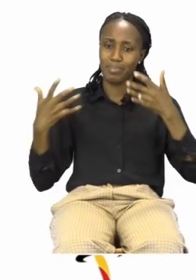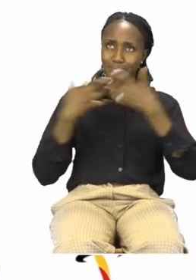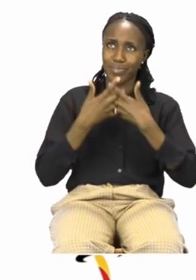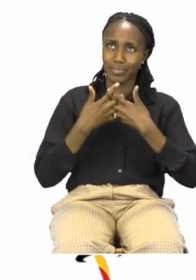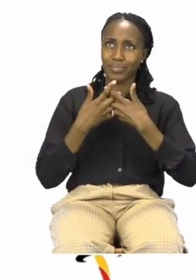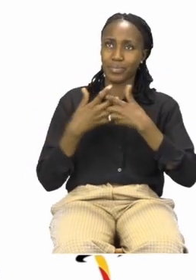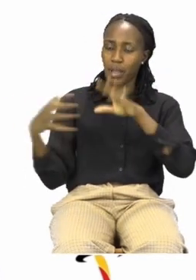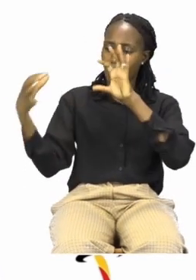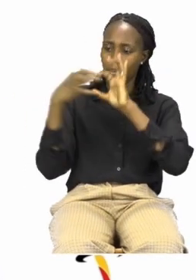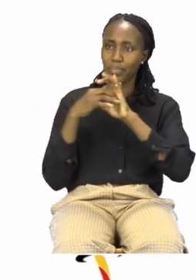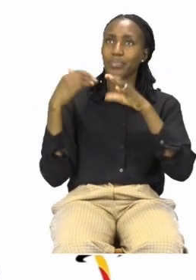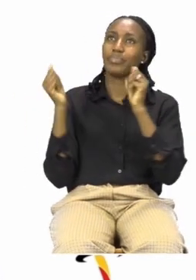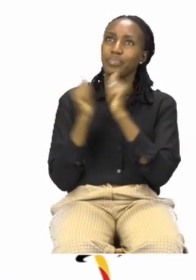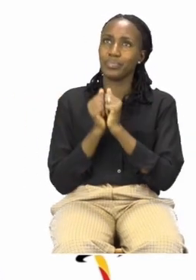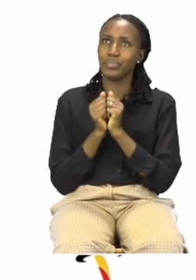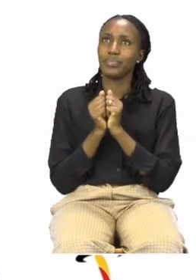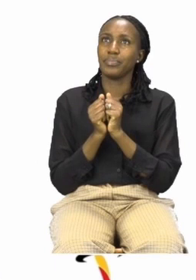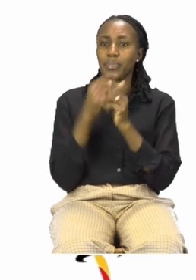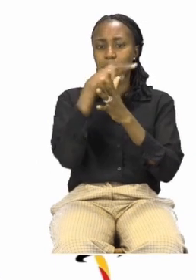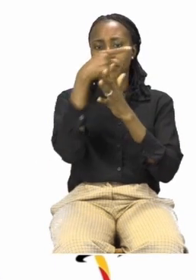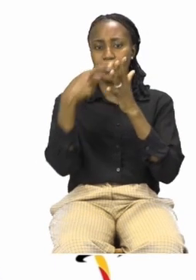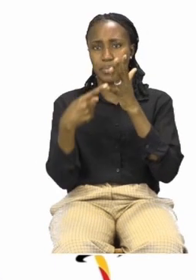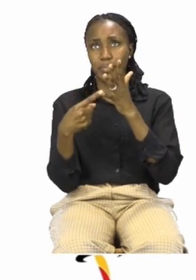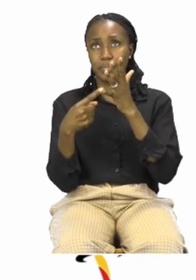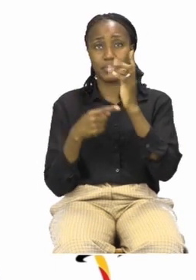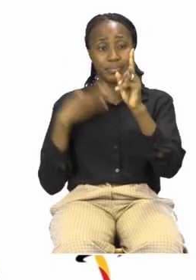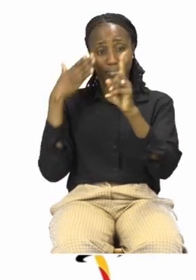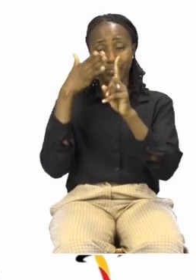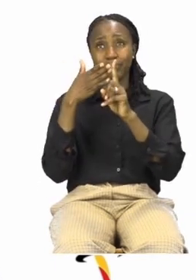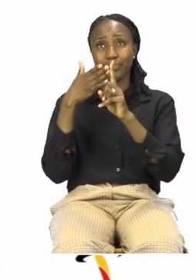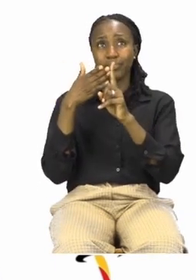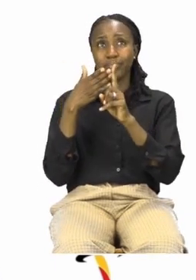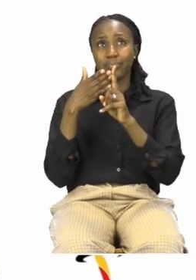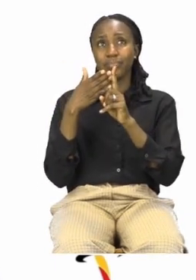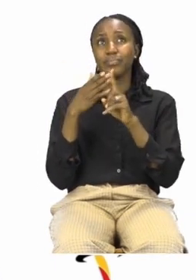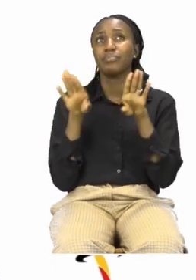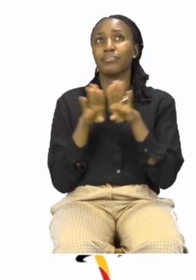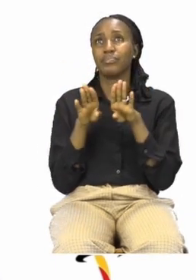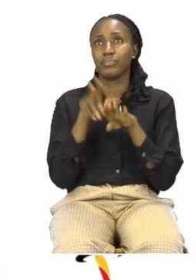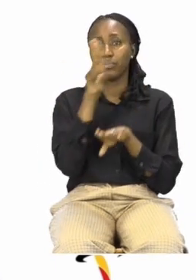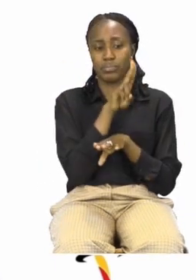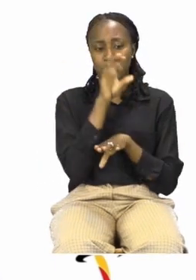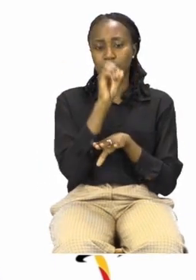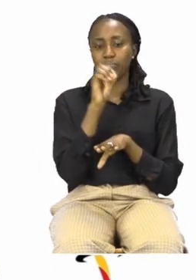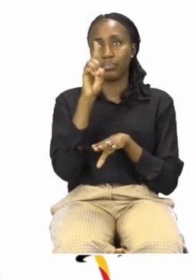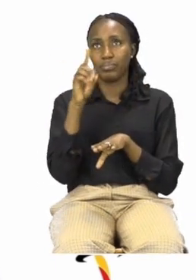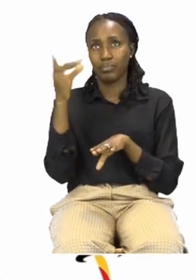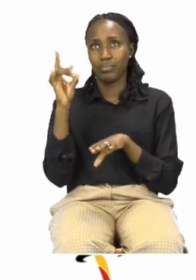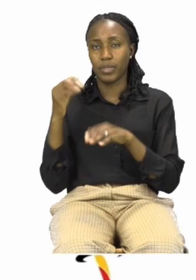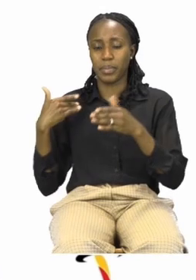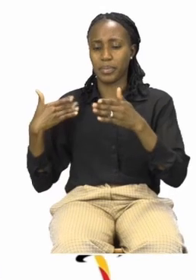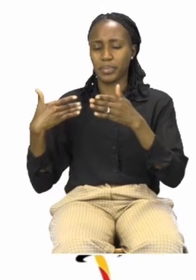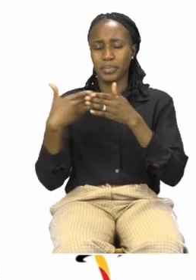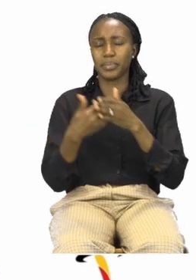another, and we've got 5 key areas that actually are within our strategic plan, which was created in 2018. It will run up to